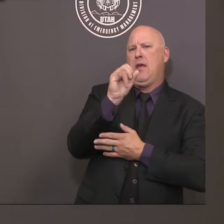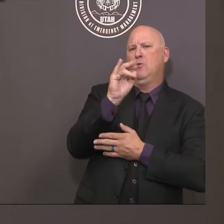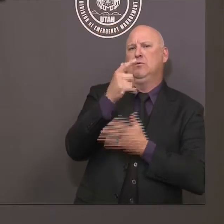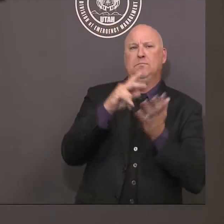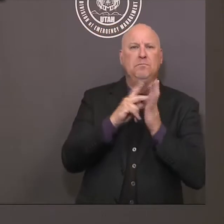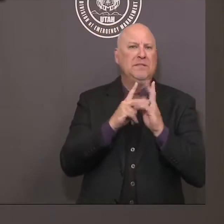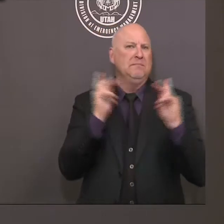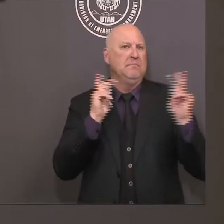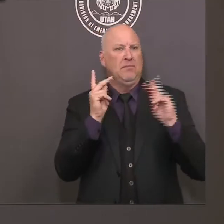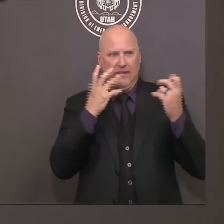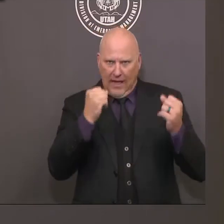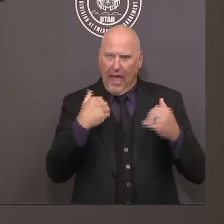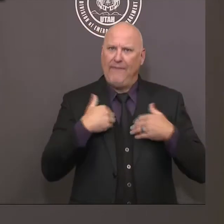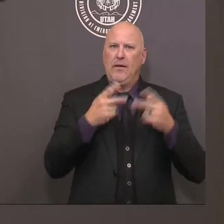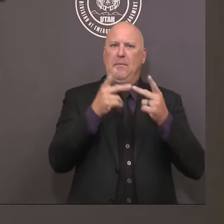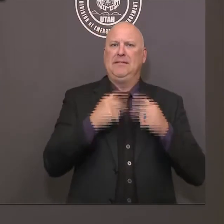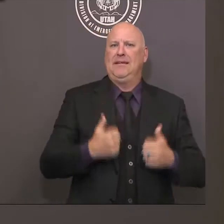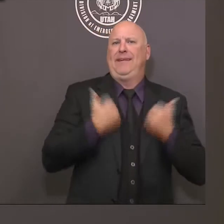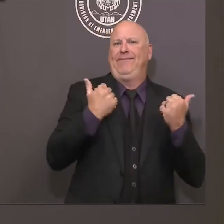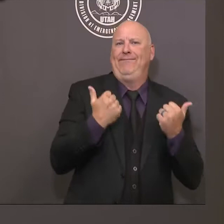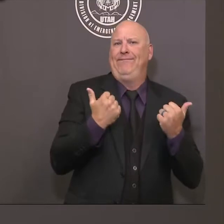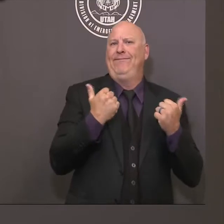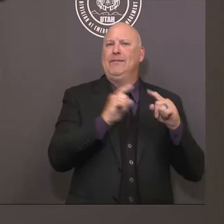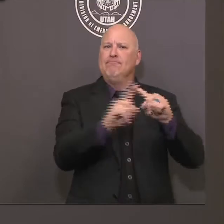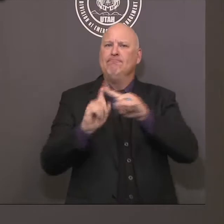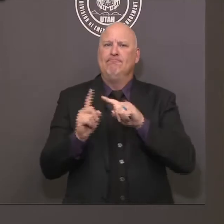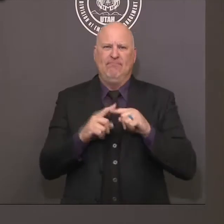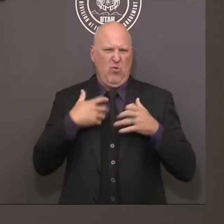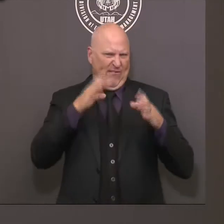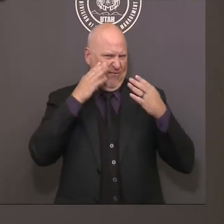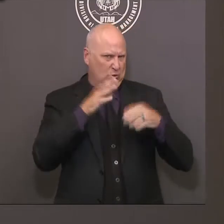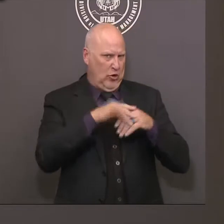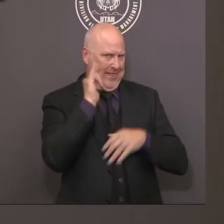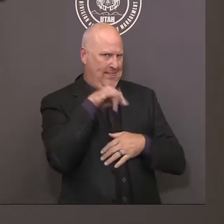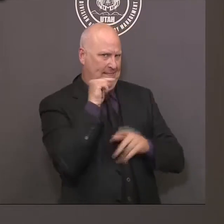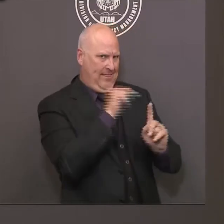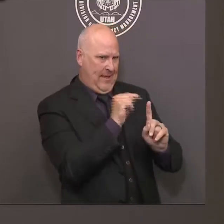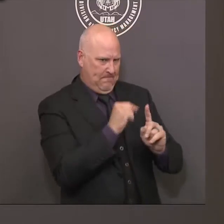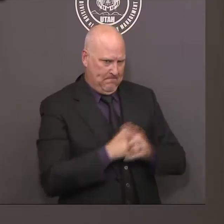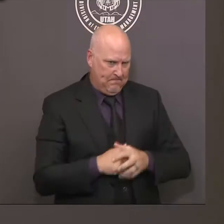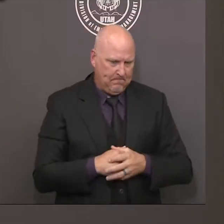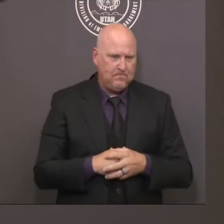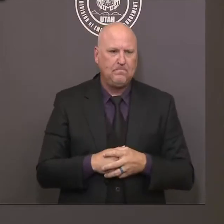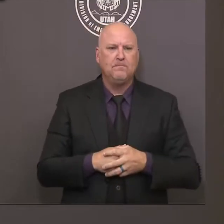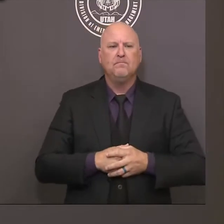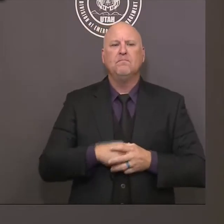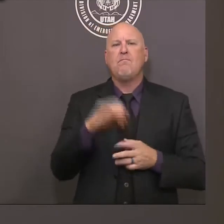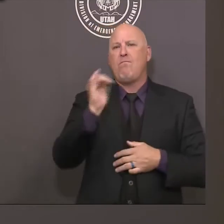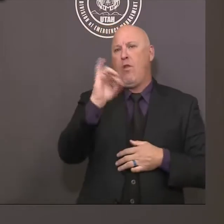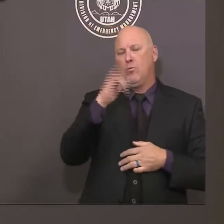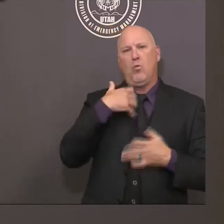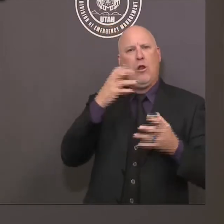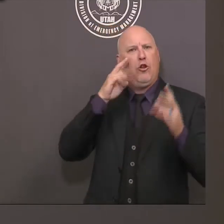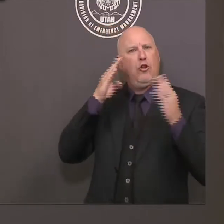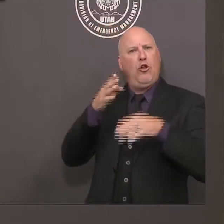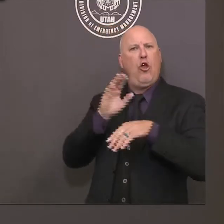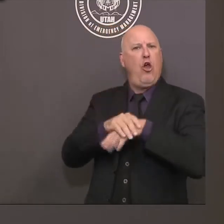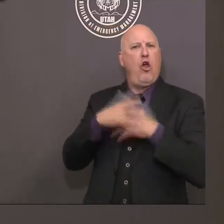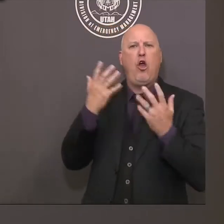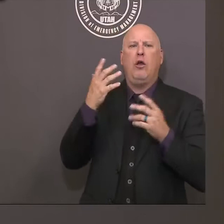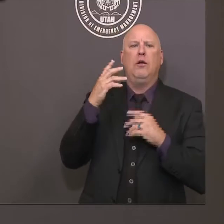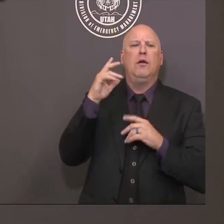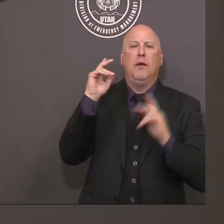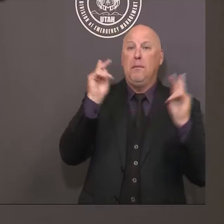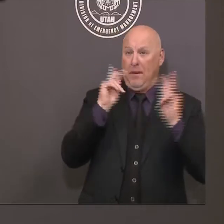Energy efficiency upgrades may be part of an overall housing strategy. Now let's talk a little bit about human capital. We